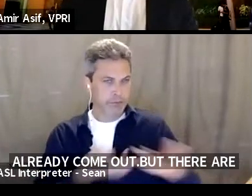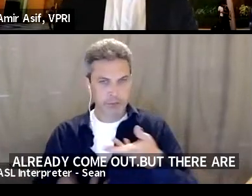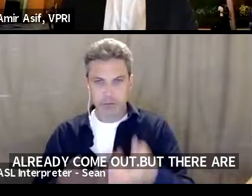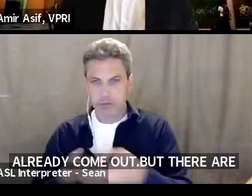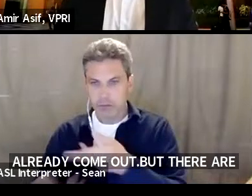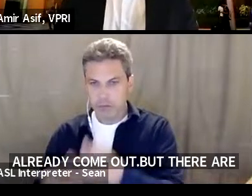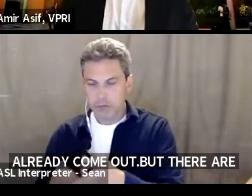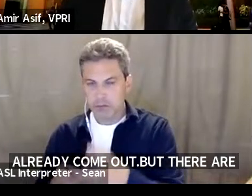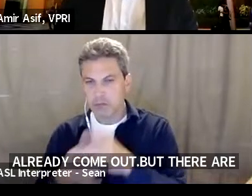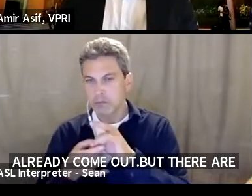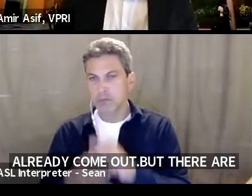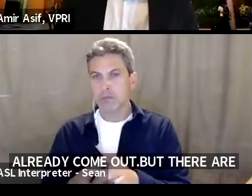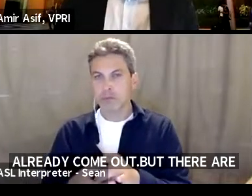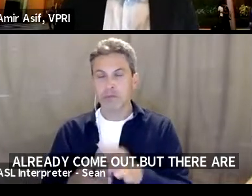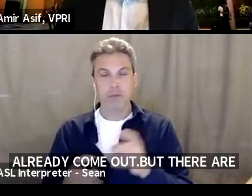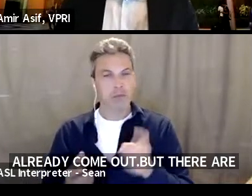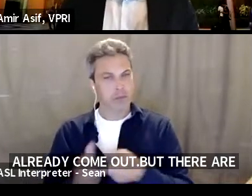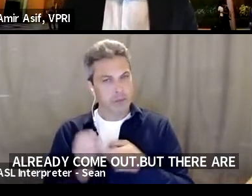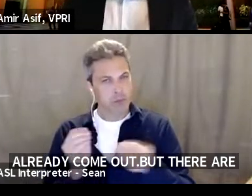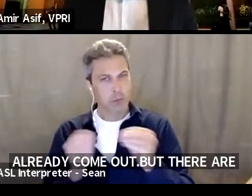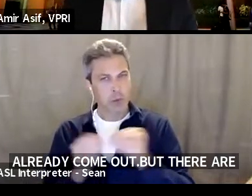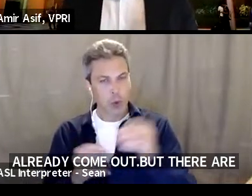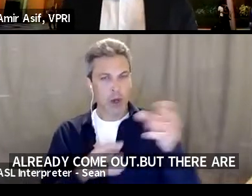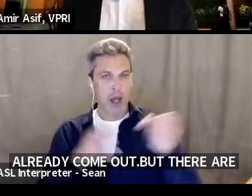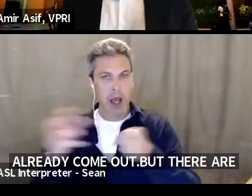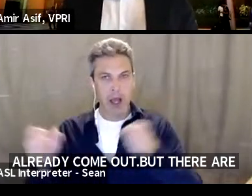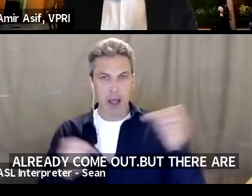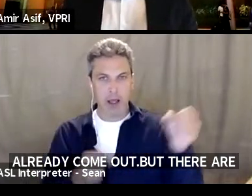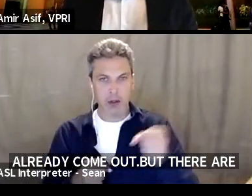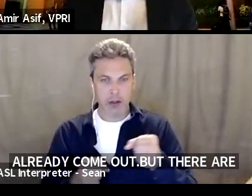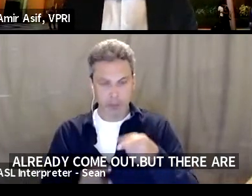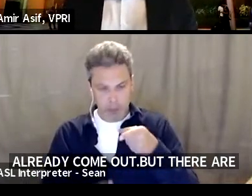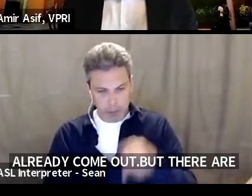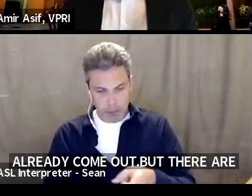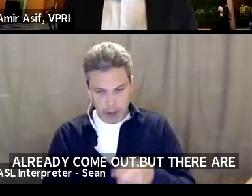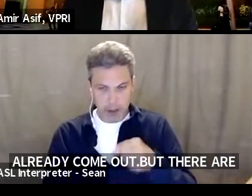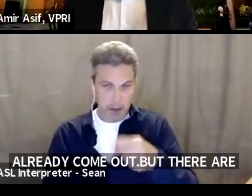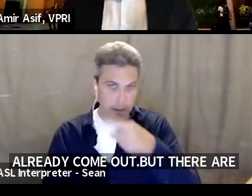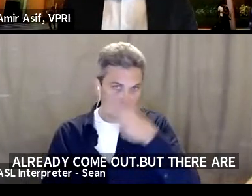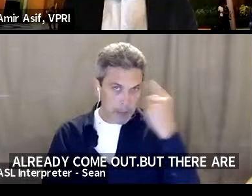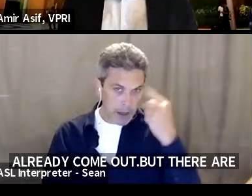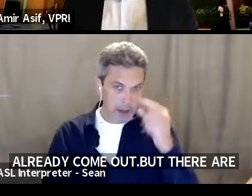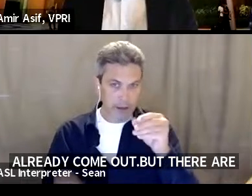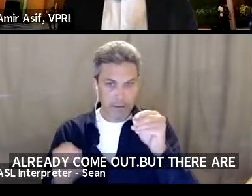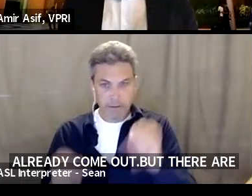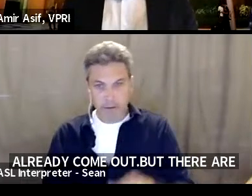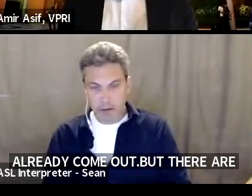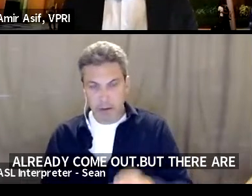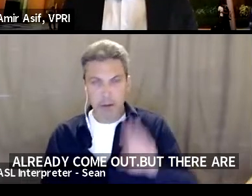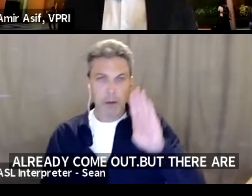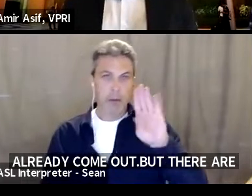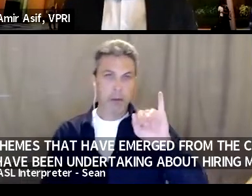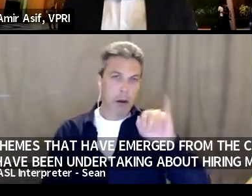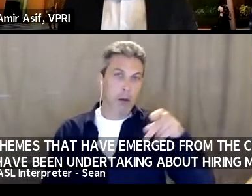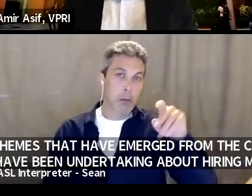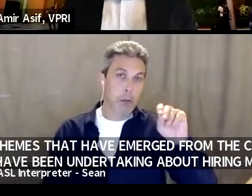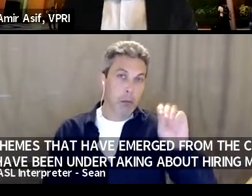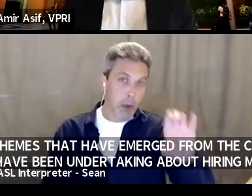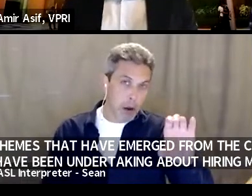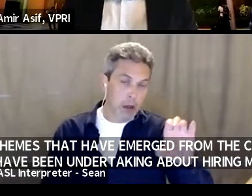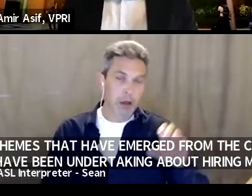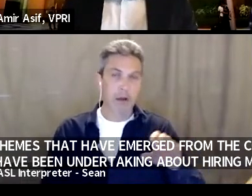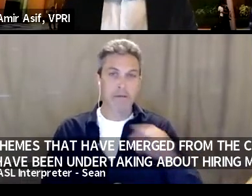about hiring more targeted hires, more Black faculty or BIPOC faculty, because of